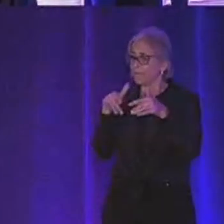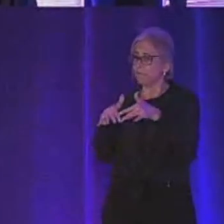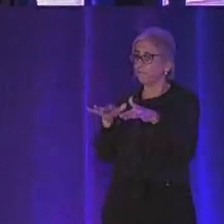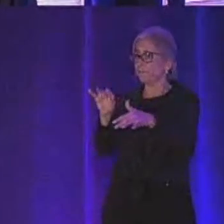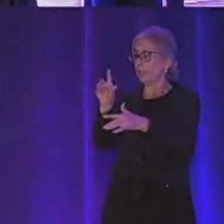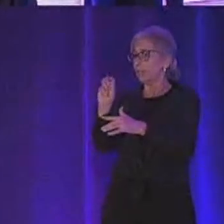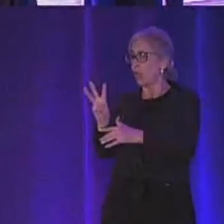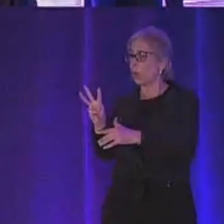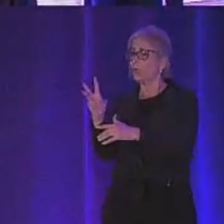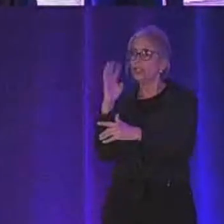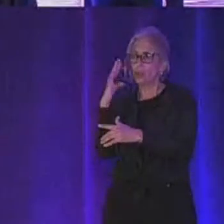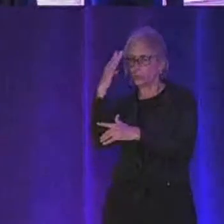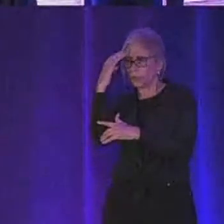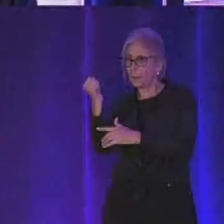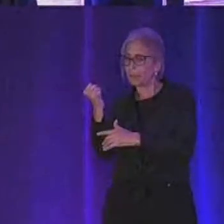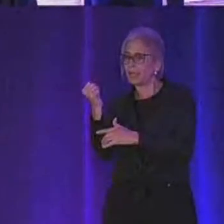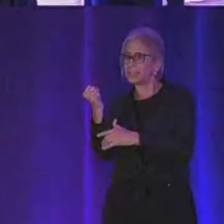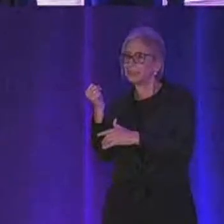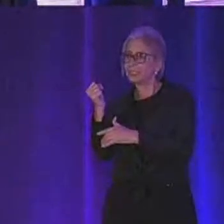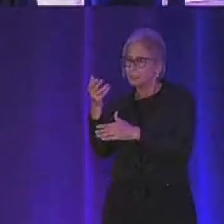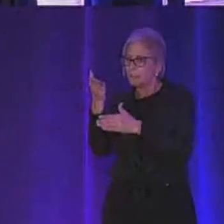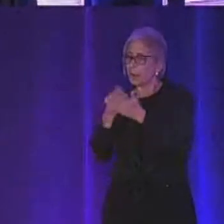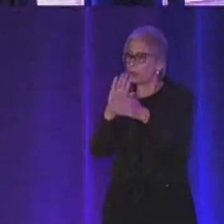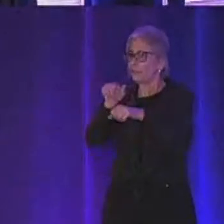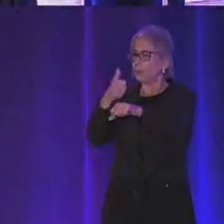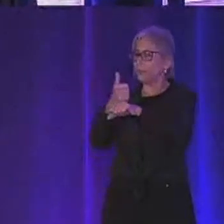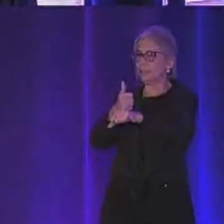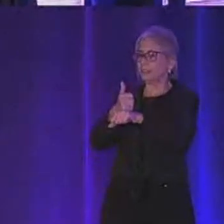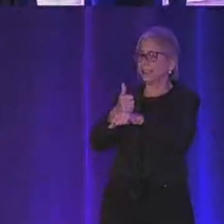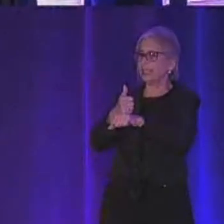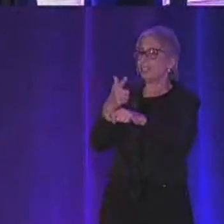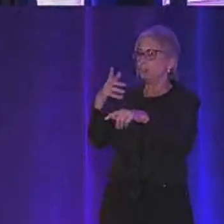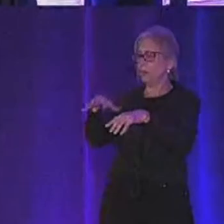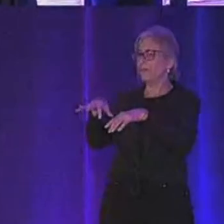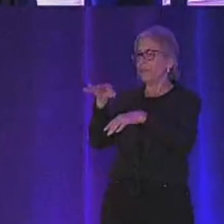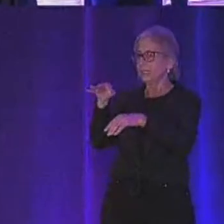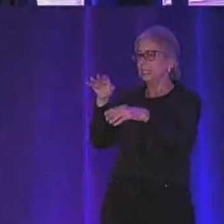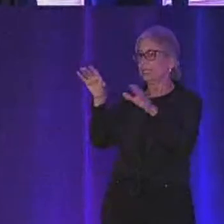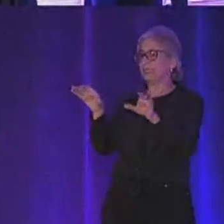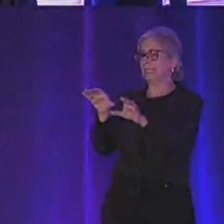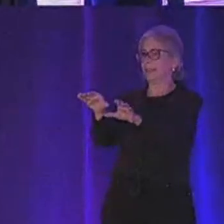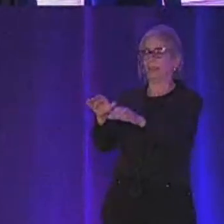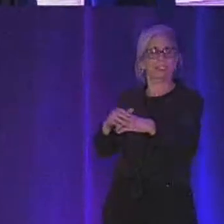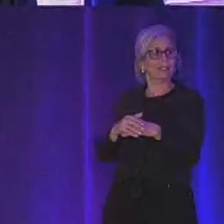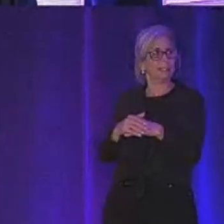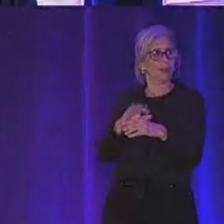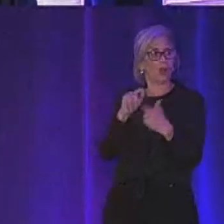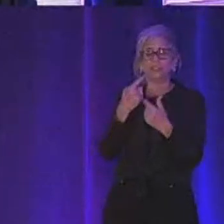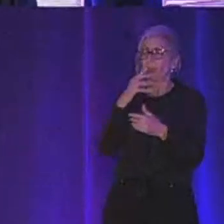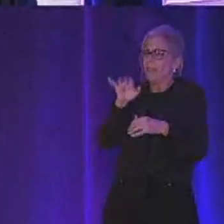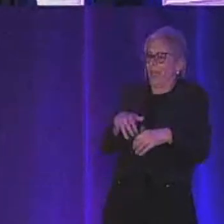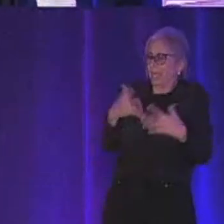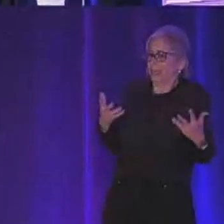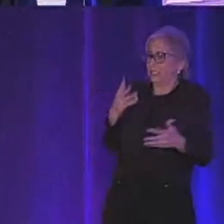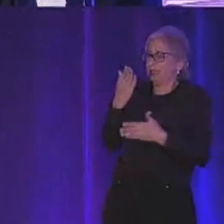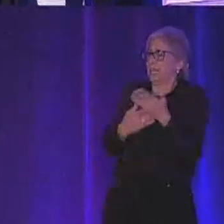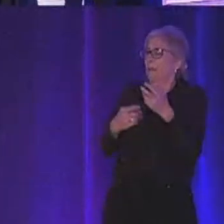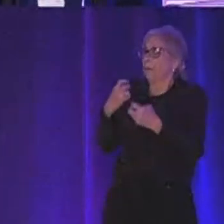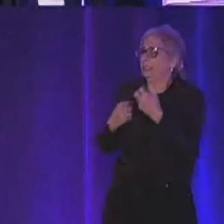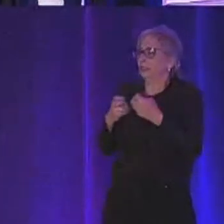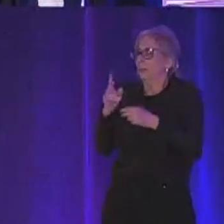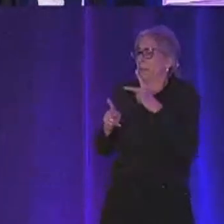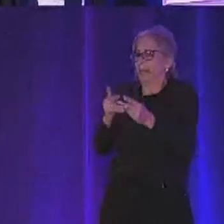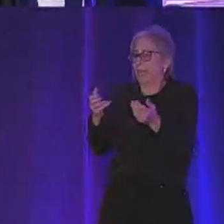to memoize, and that'll just be part of your build step, and you'll get your fine-grained reactivity. All that to say, these are some issues people have with